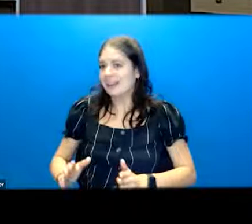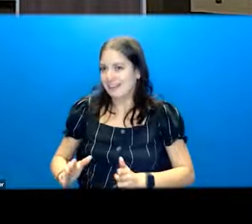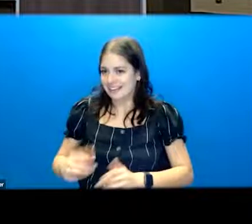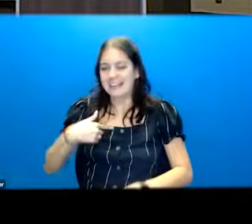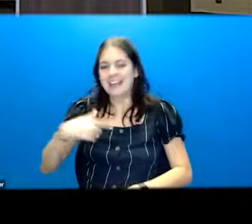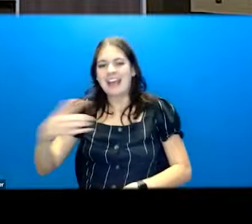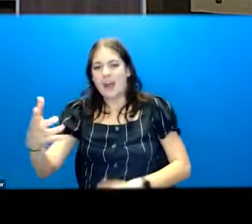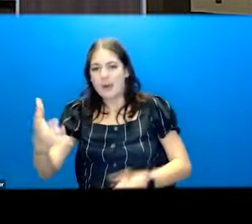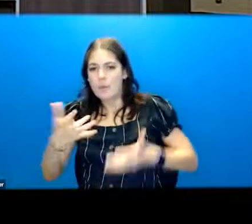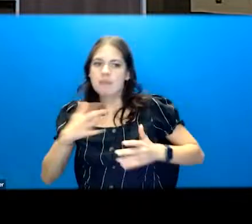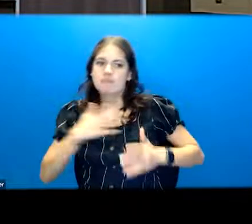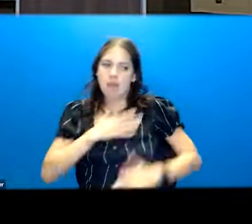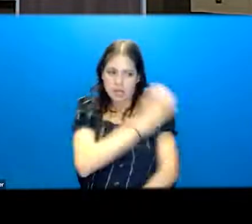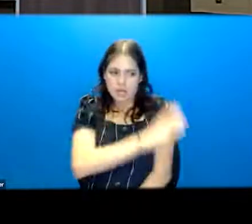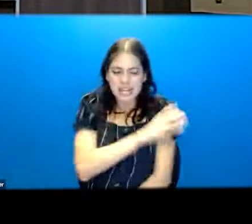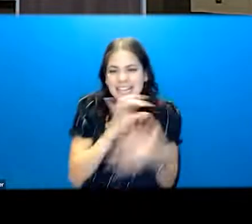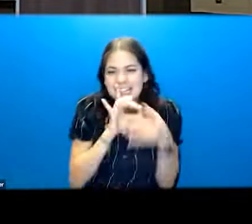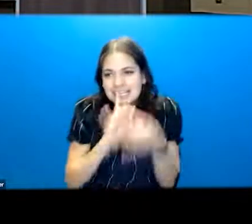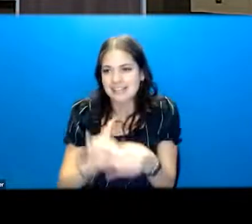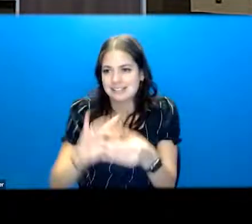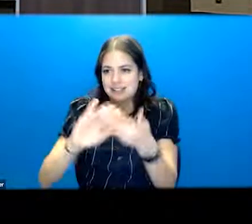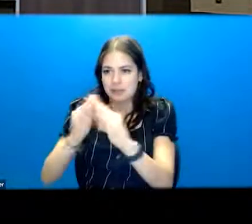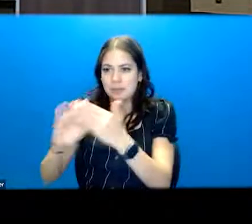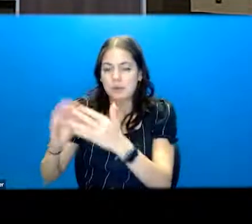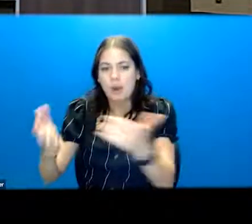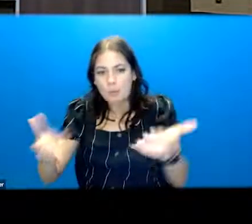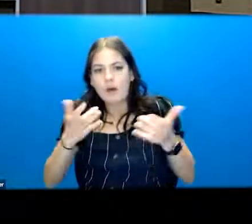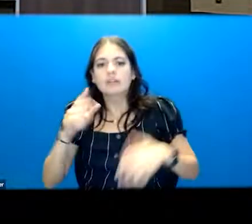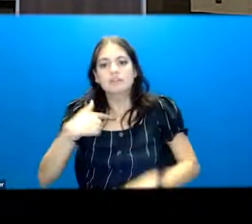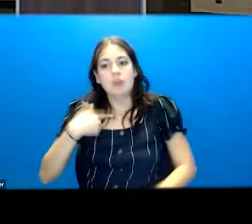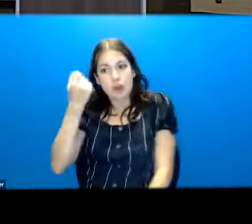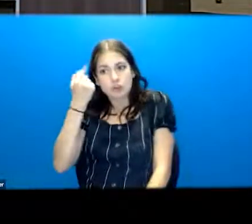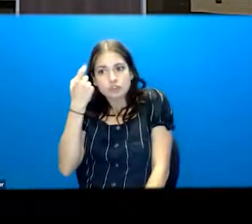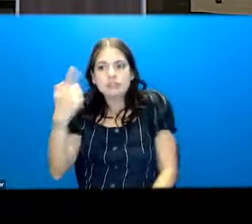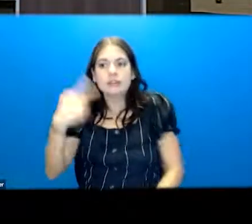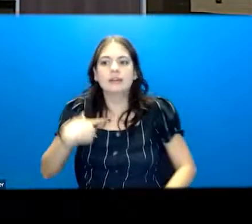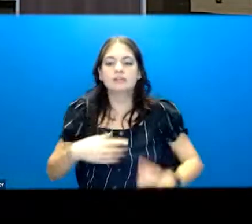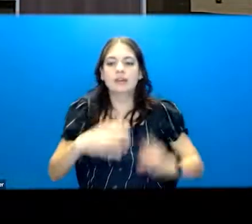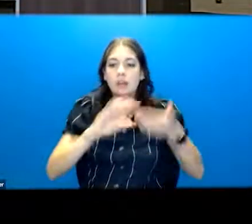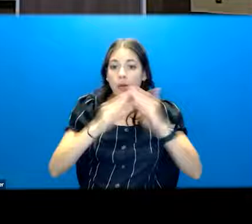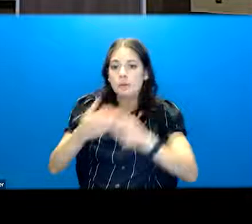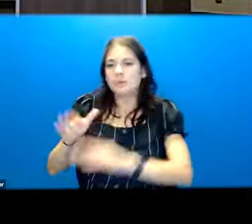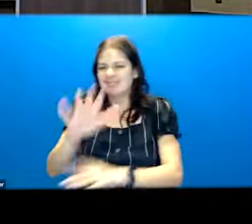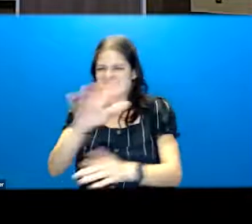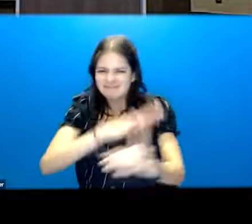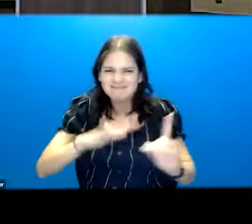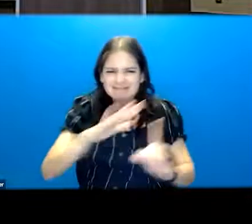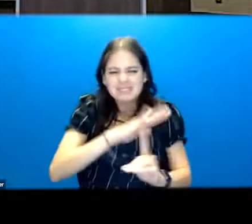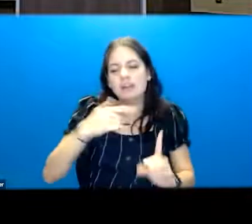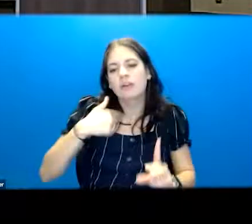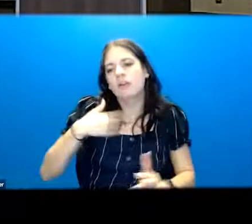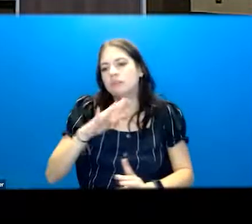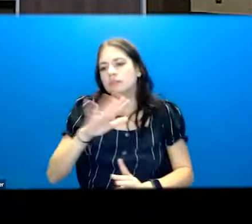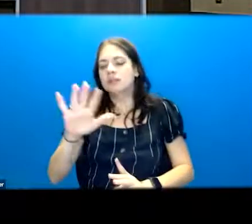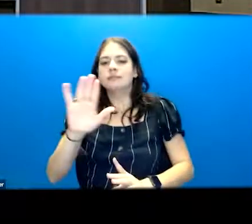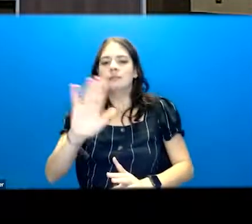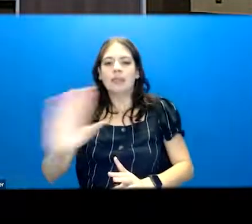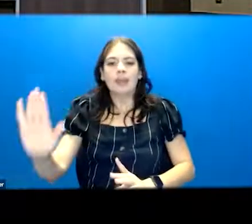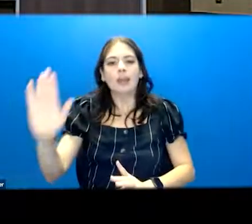my clinician connected to the community. I want them to understand the community climate. I want them to